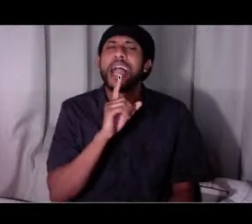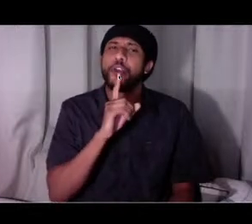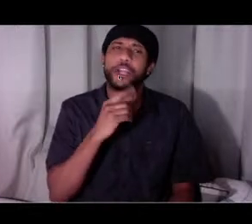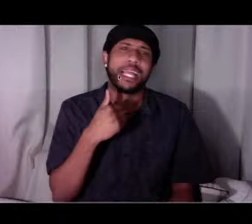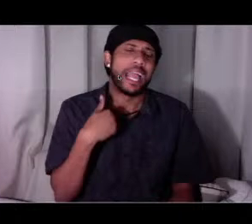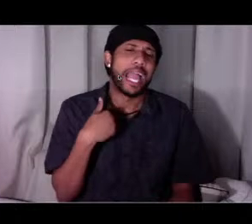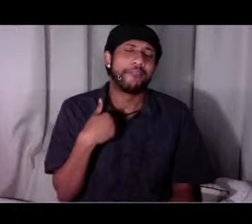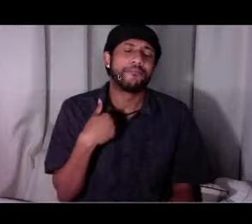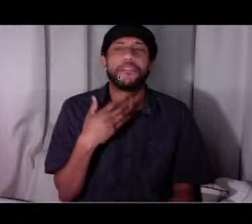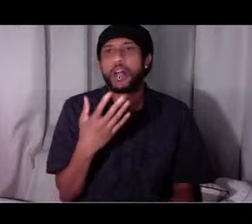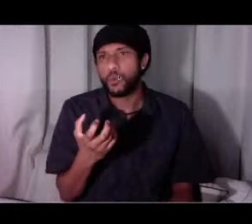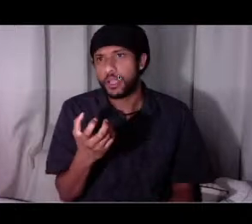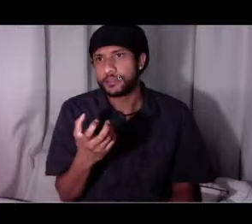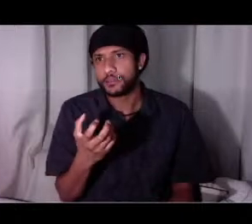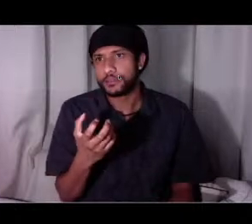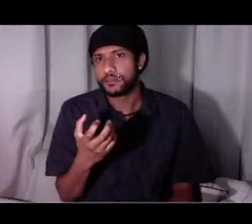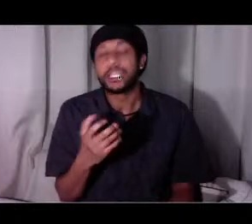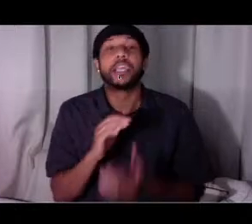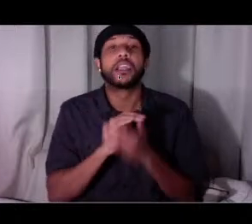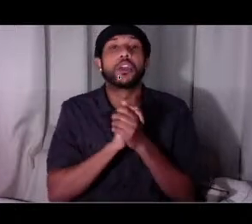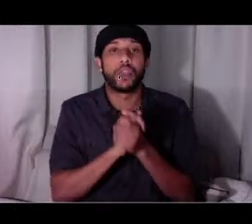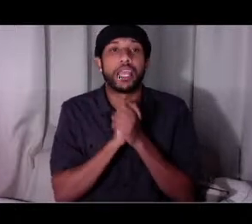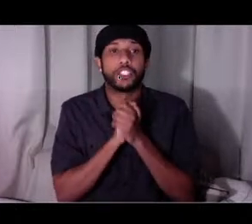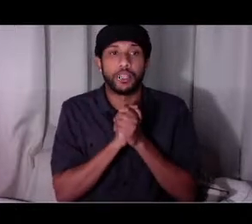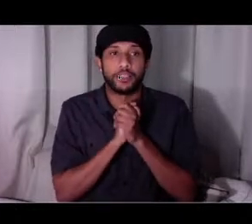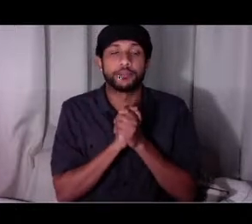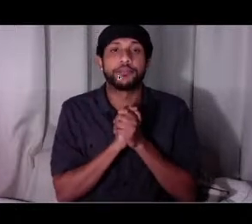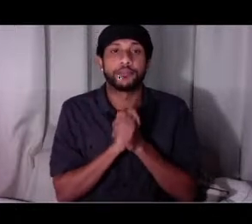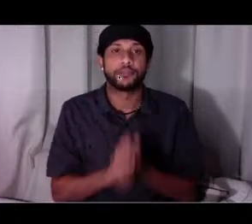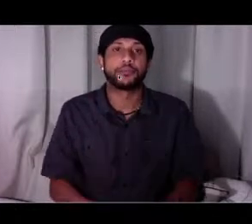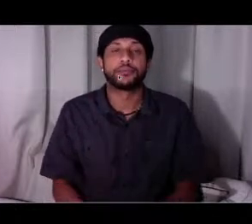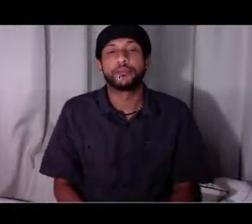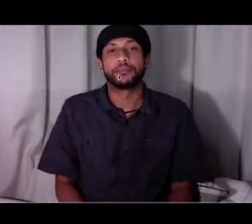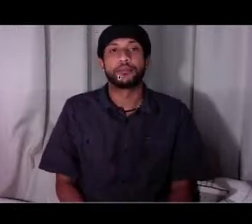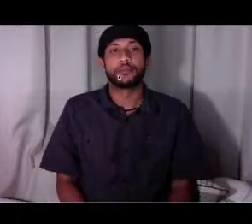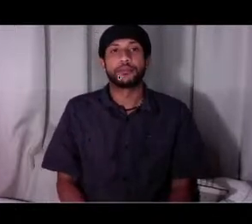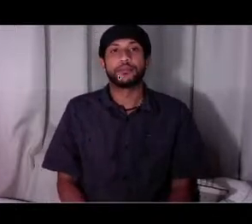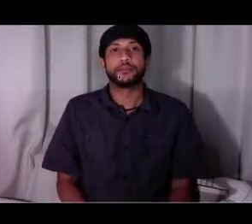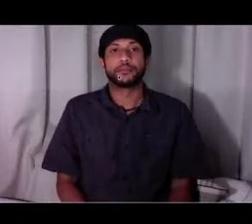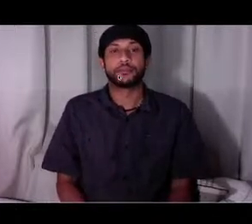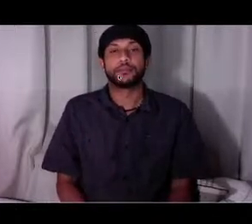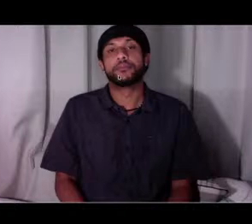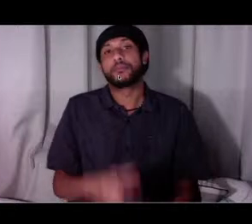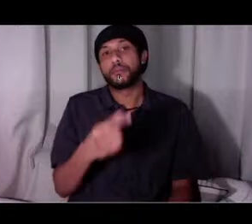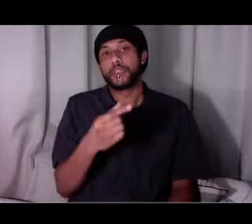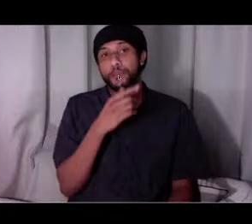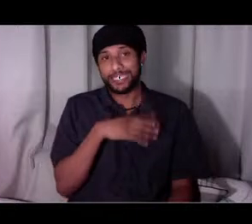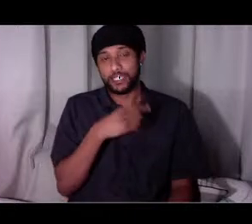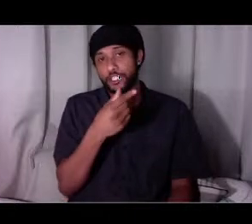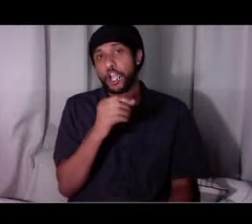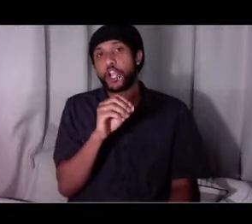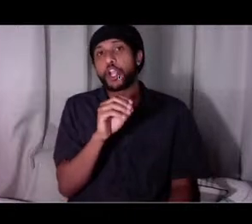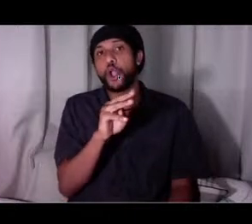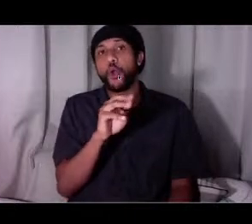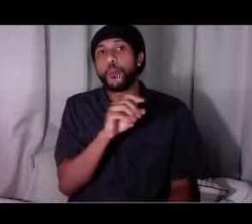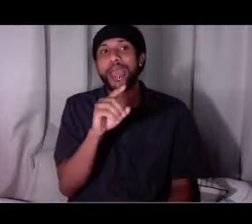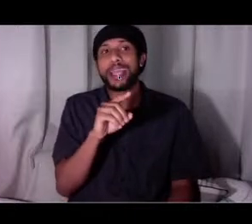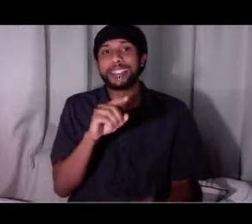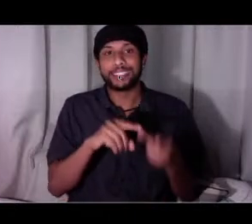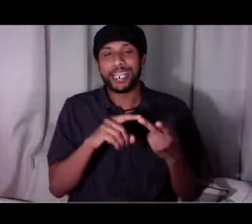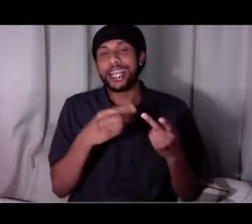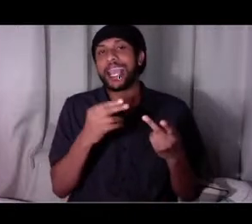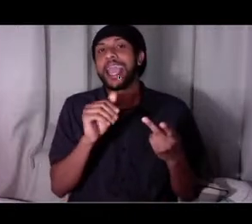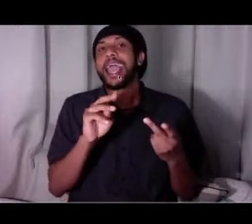have um I want to congratulate um Mrs Gomez and Miss Hampton um on